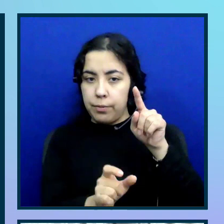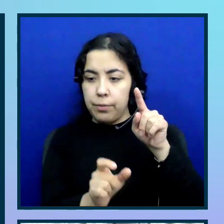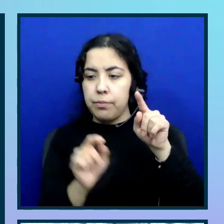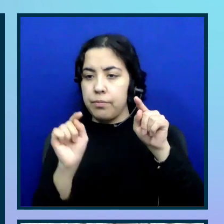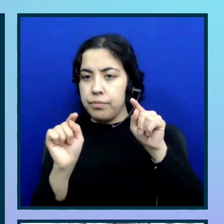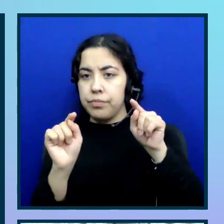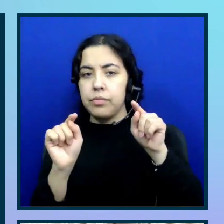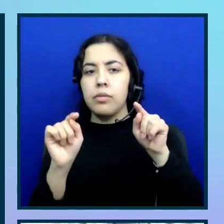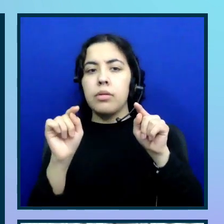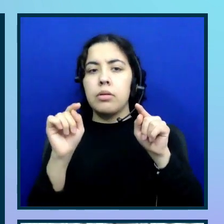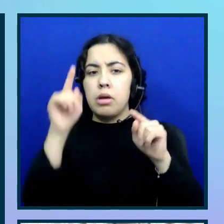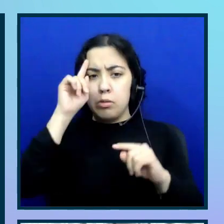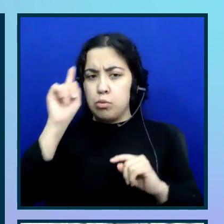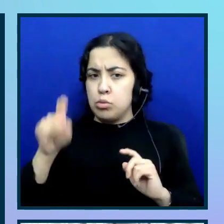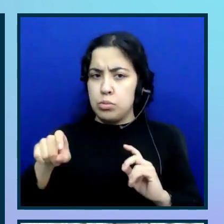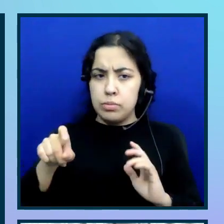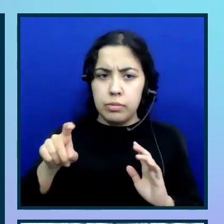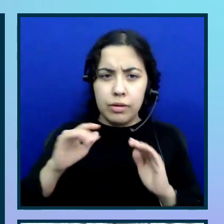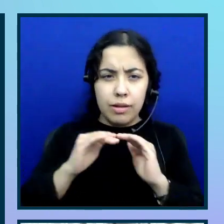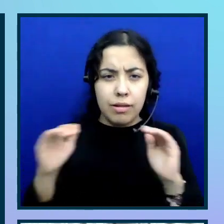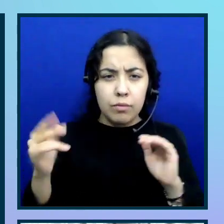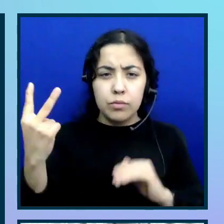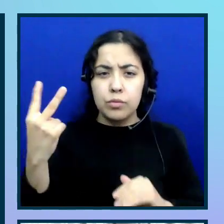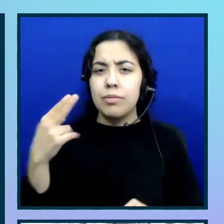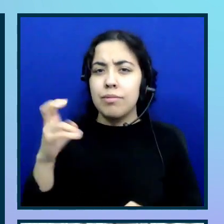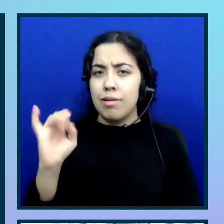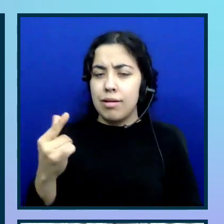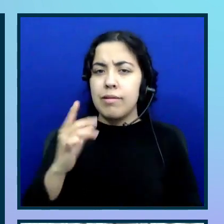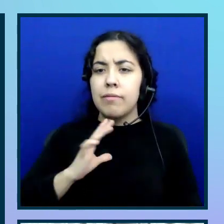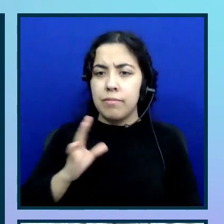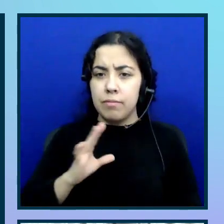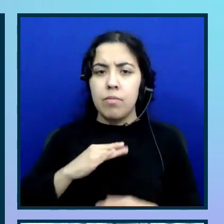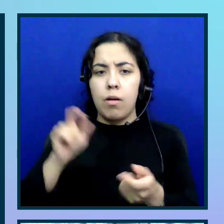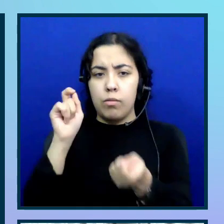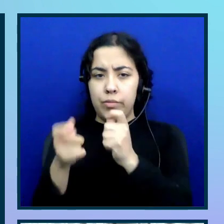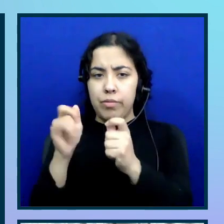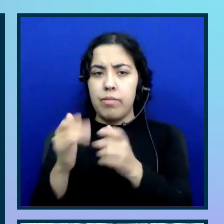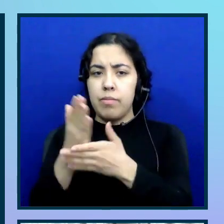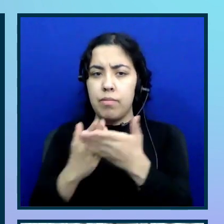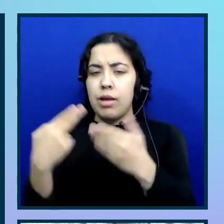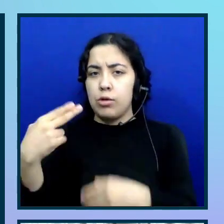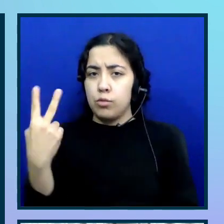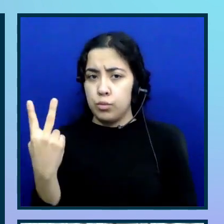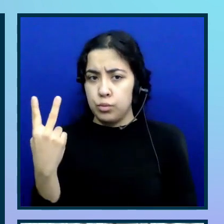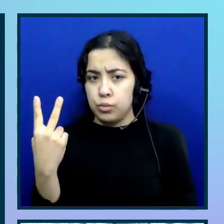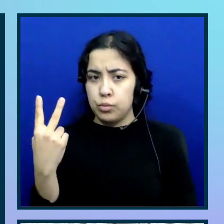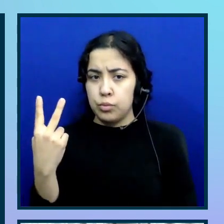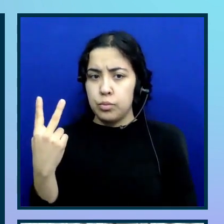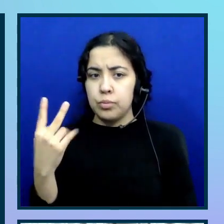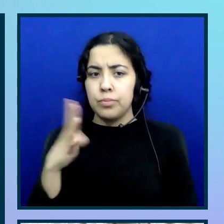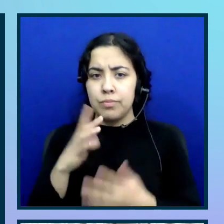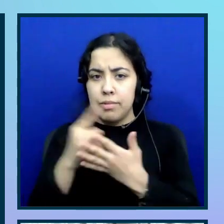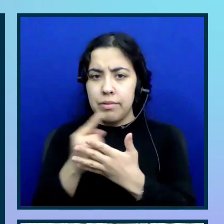So I think that should be a level 2 heading. So I'm going to change that element to an H2,